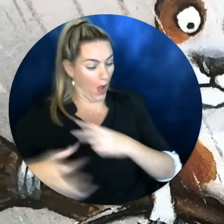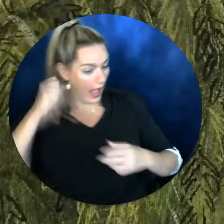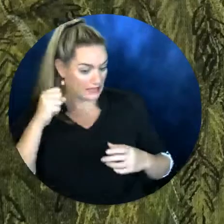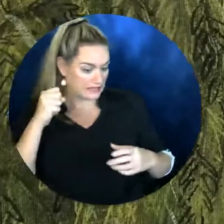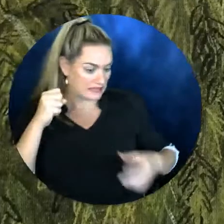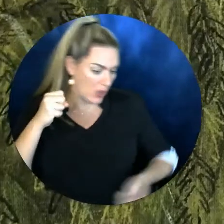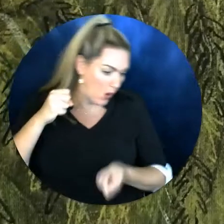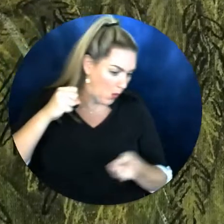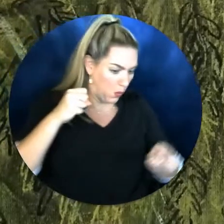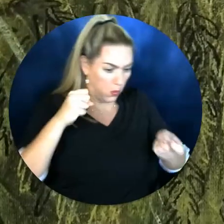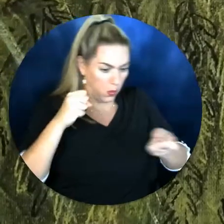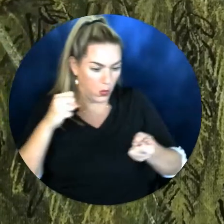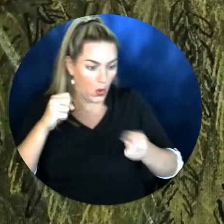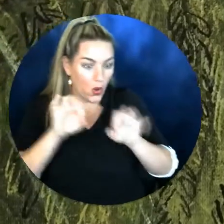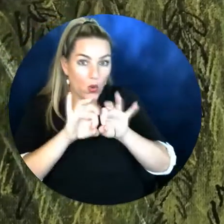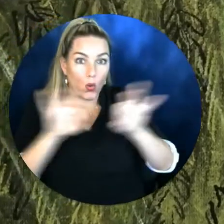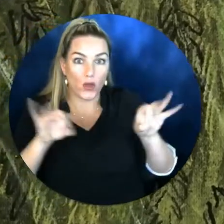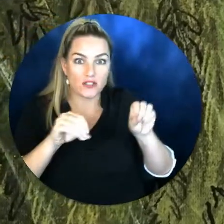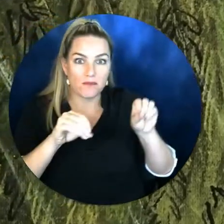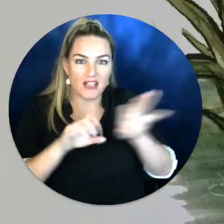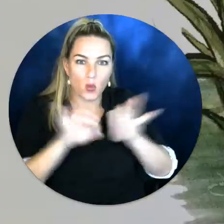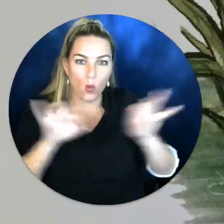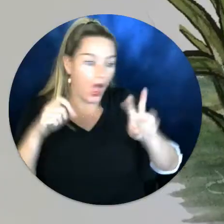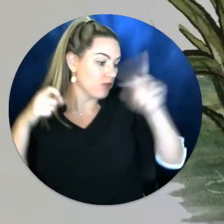let go of her wand.